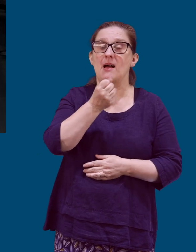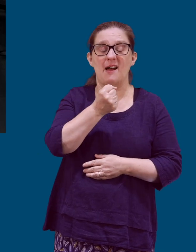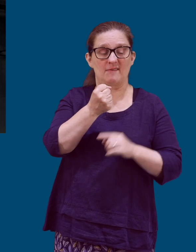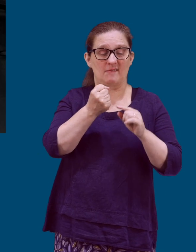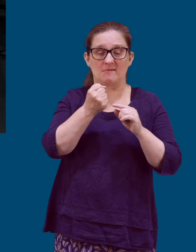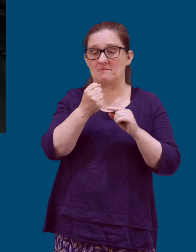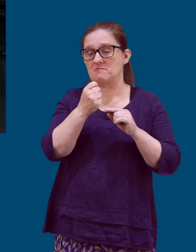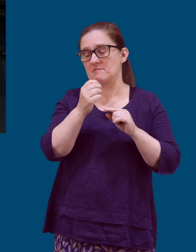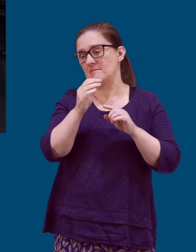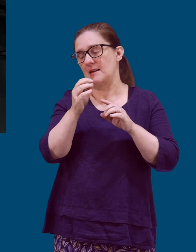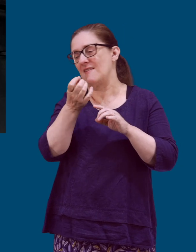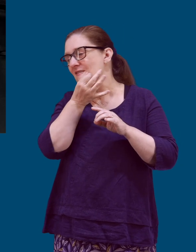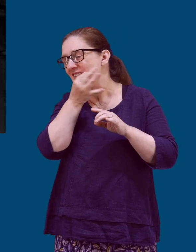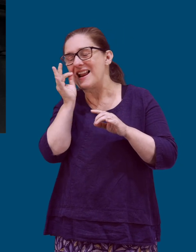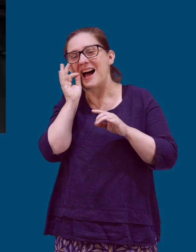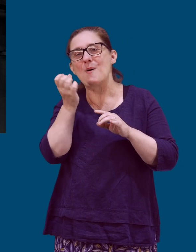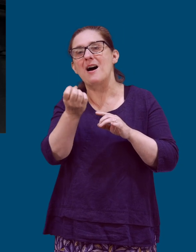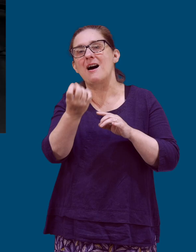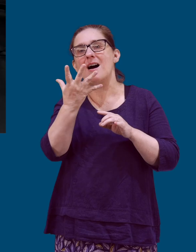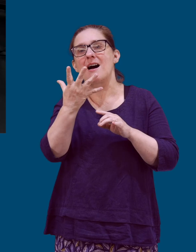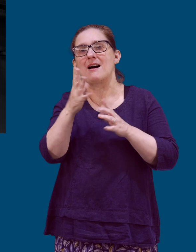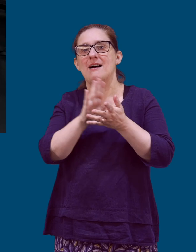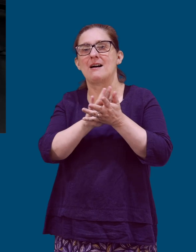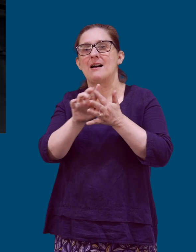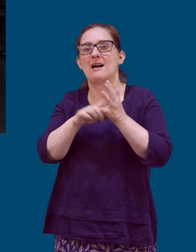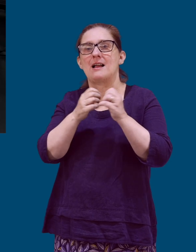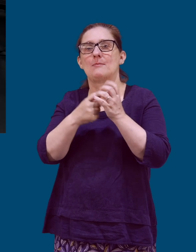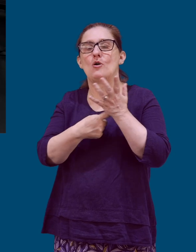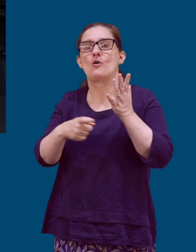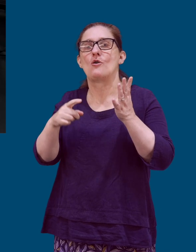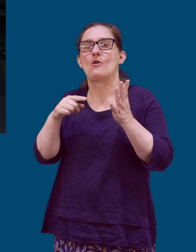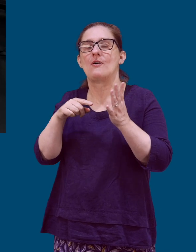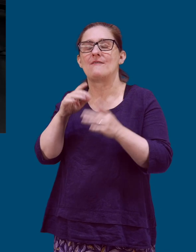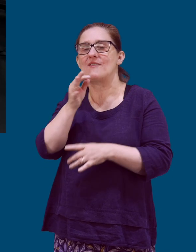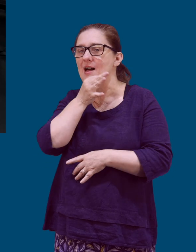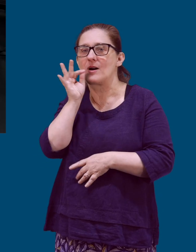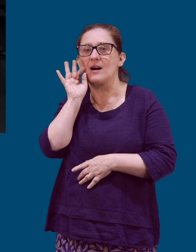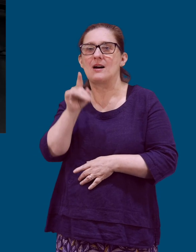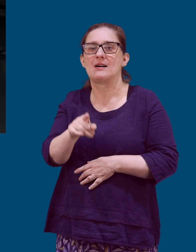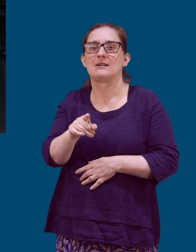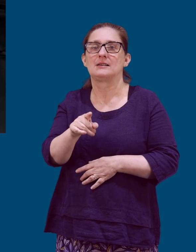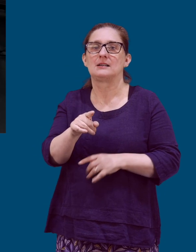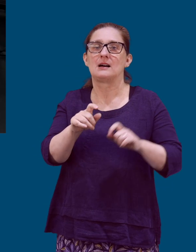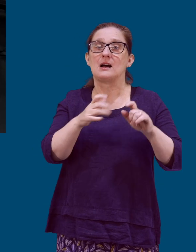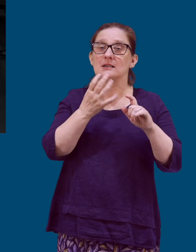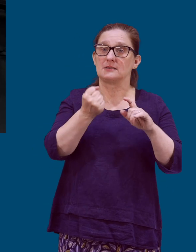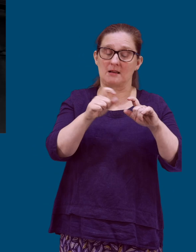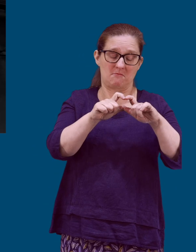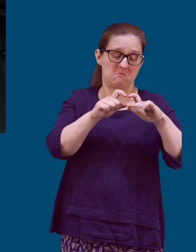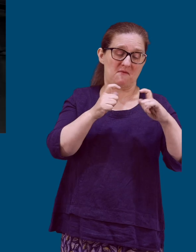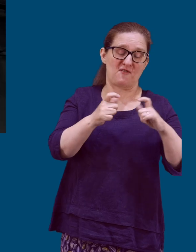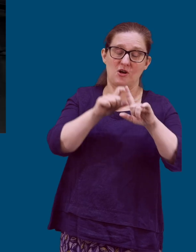white outline of a hellebore flower. Black text fragments are printed across the fabric, and the vertebra silhouettes are